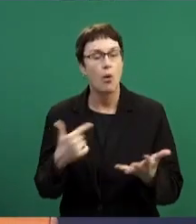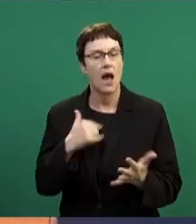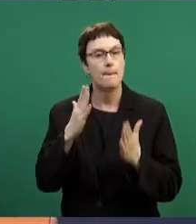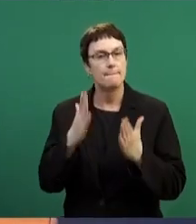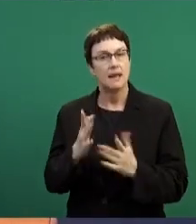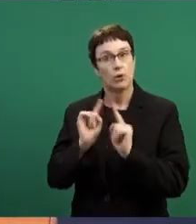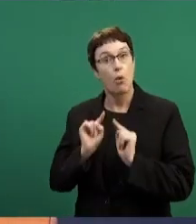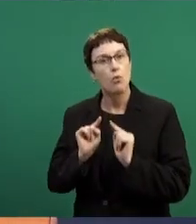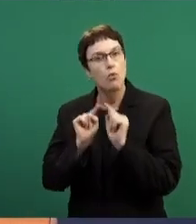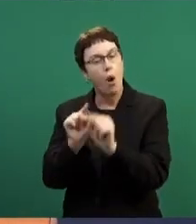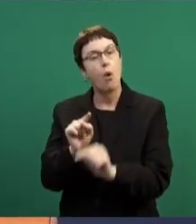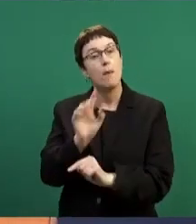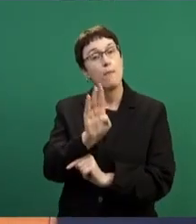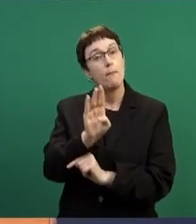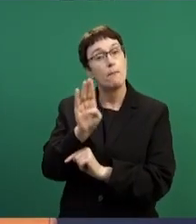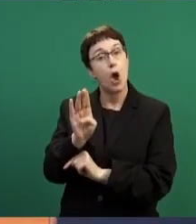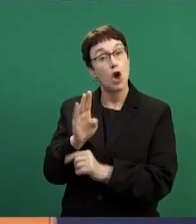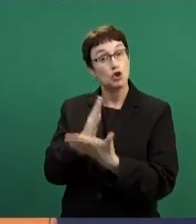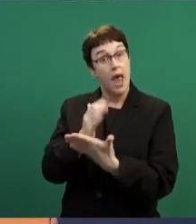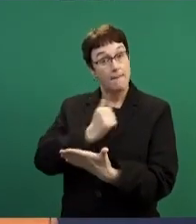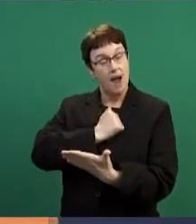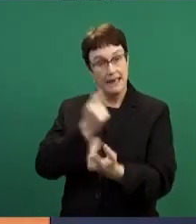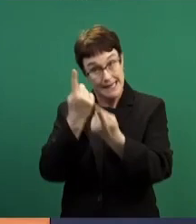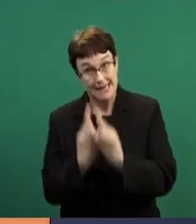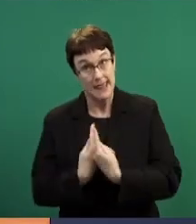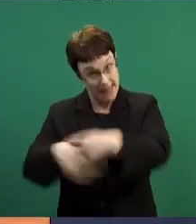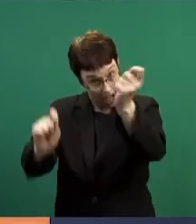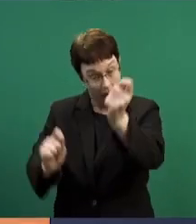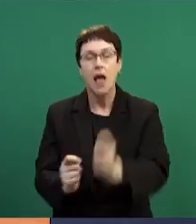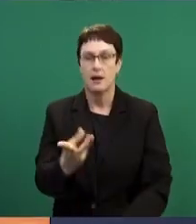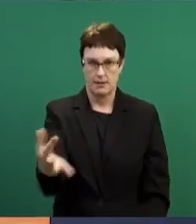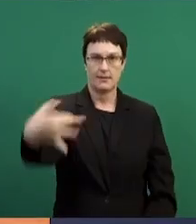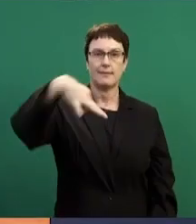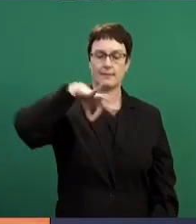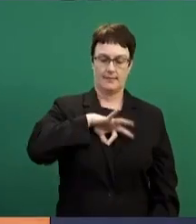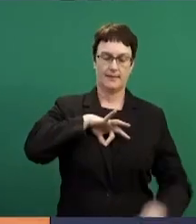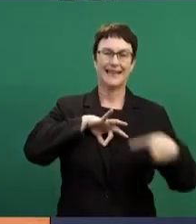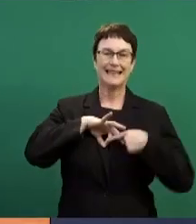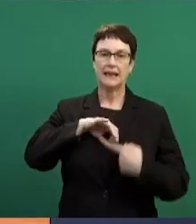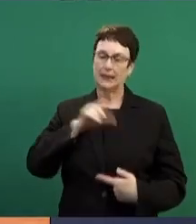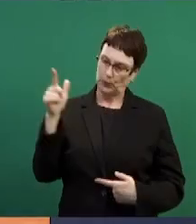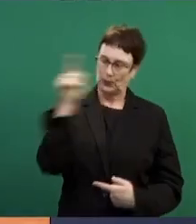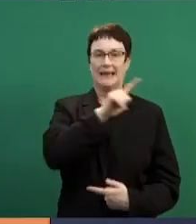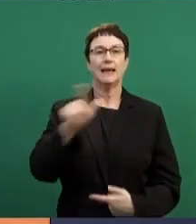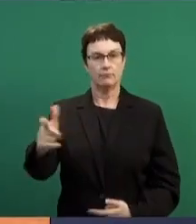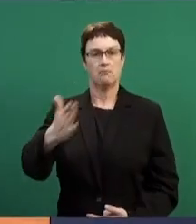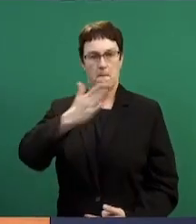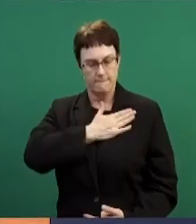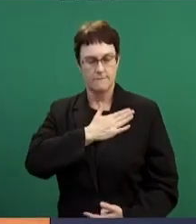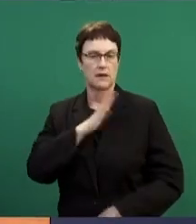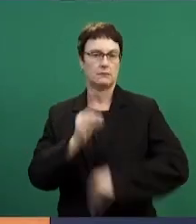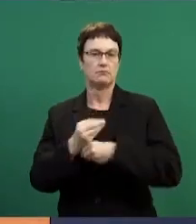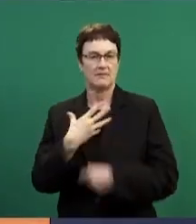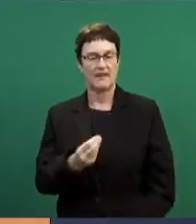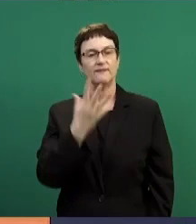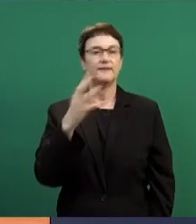shares. And once I have sold my Bloomberg shares, I can then sit pretty with